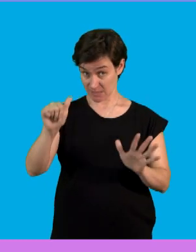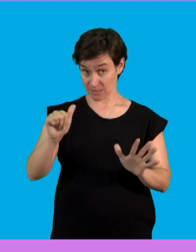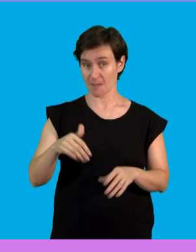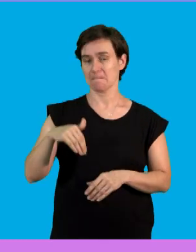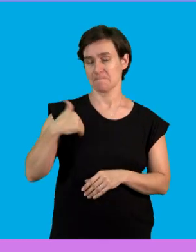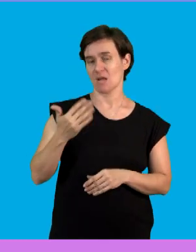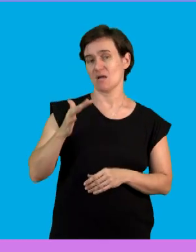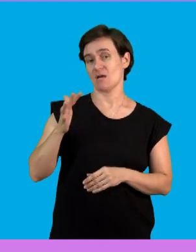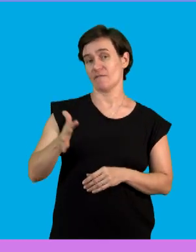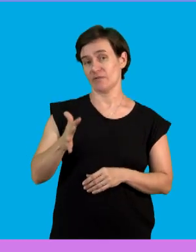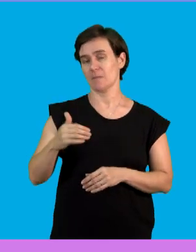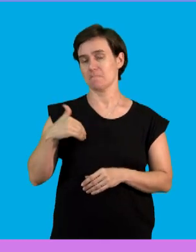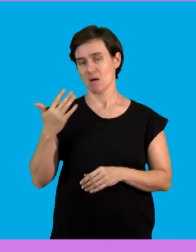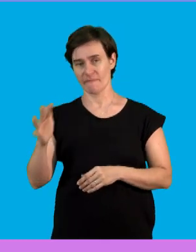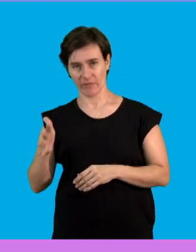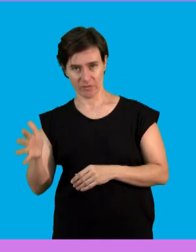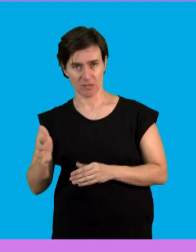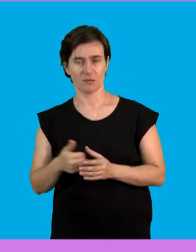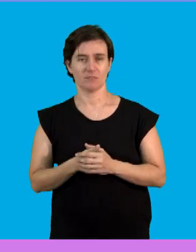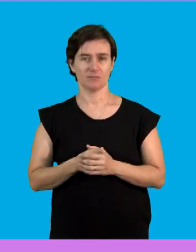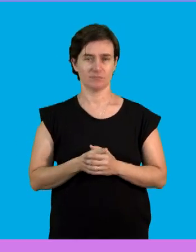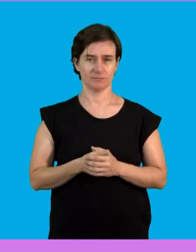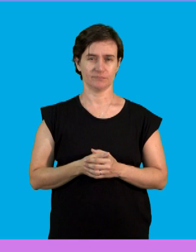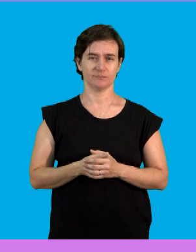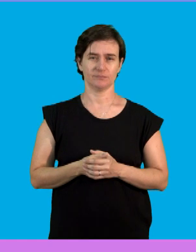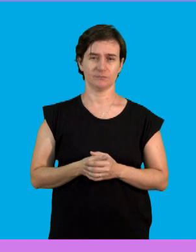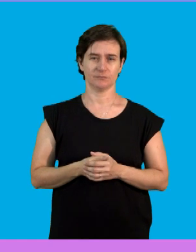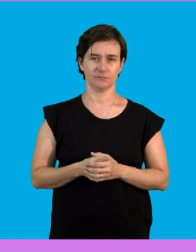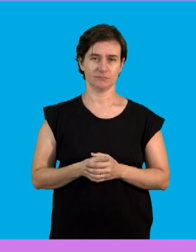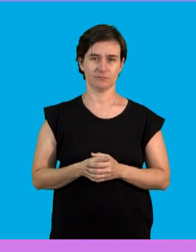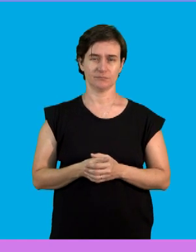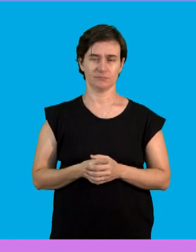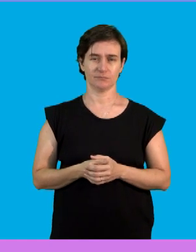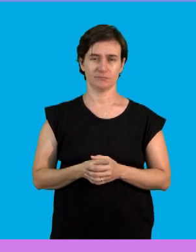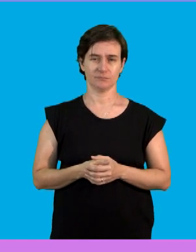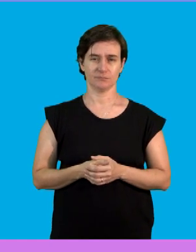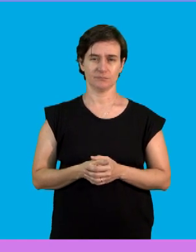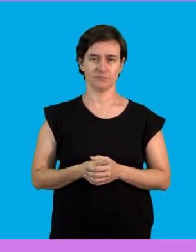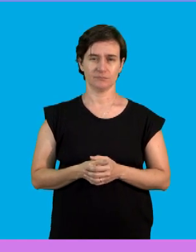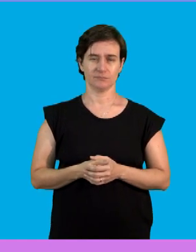33.6 times 15 times 15.